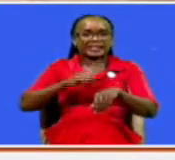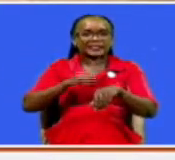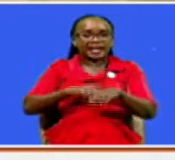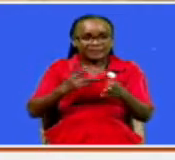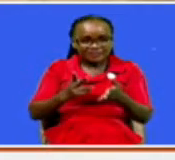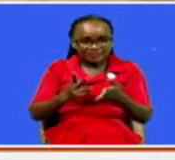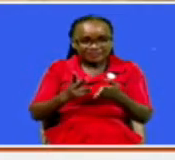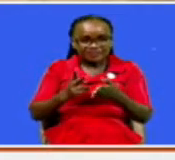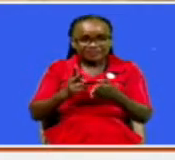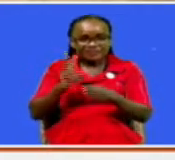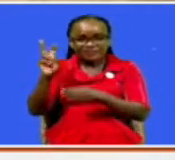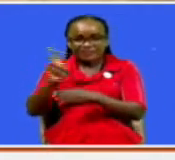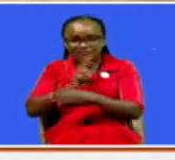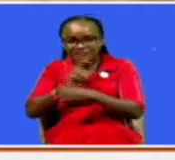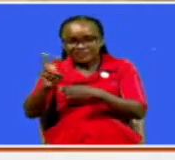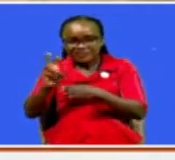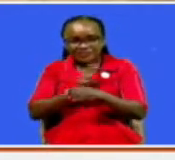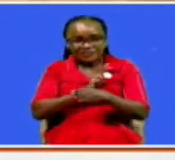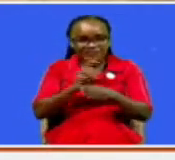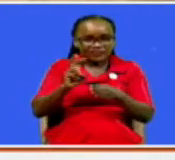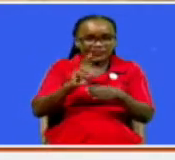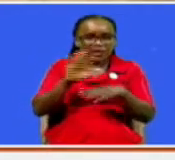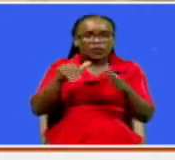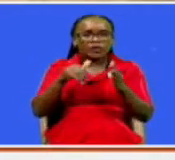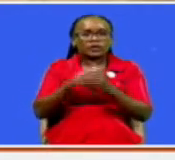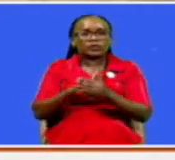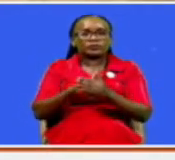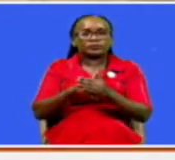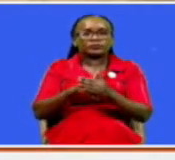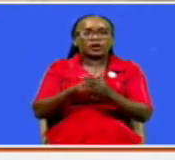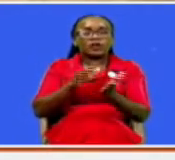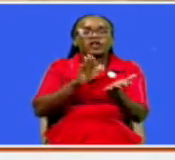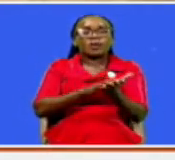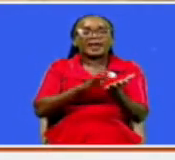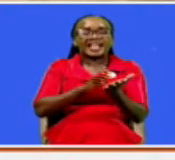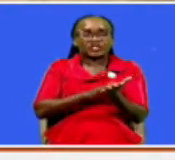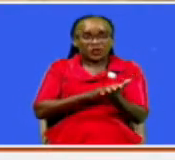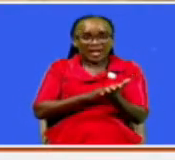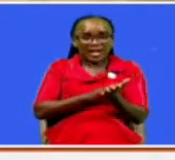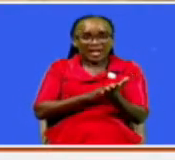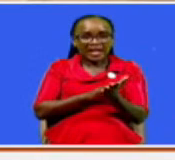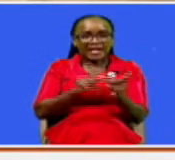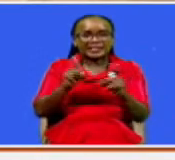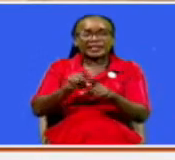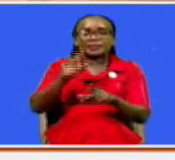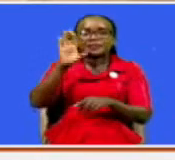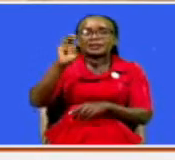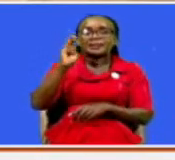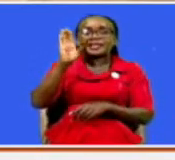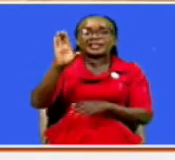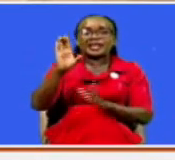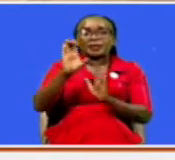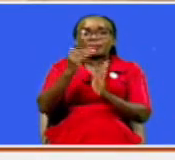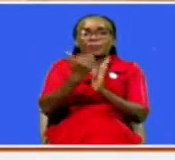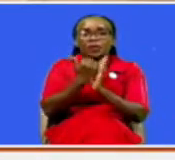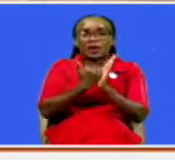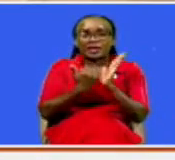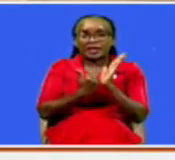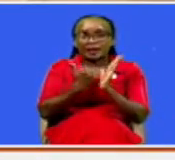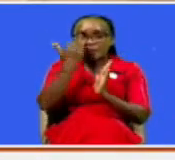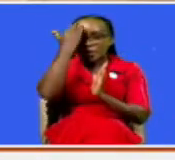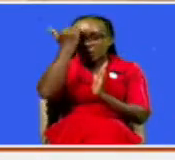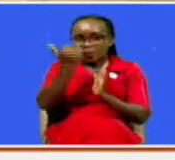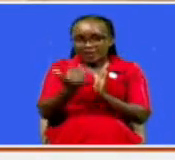review, in accordance with UNESCO recommendations, the CBC program, so